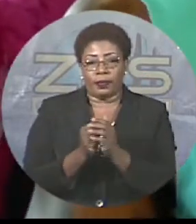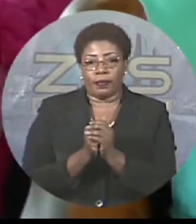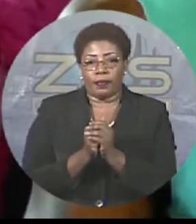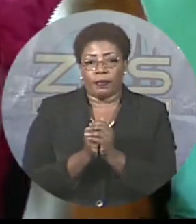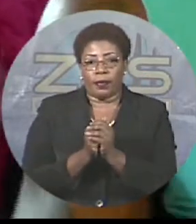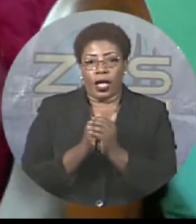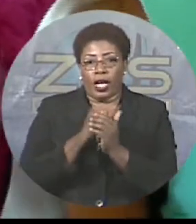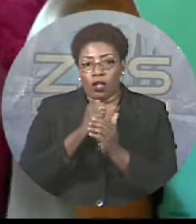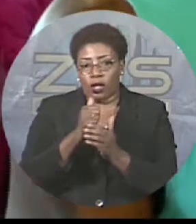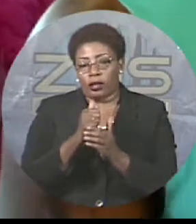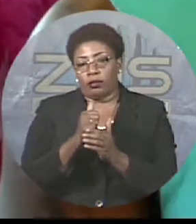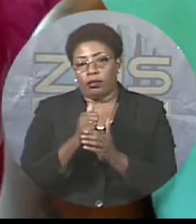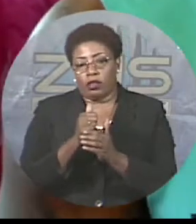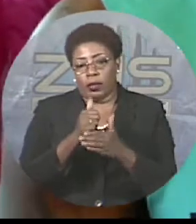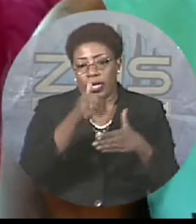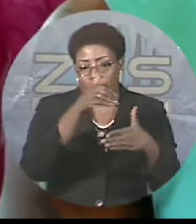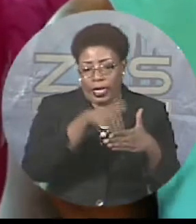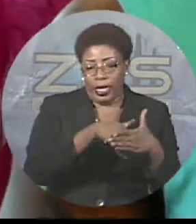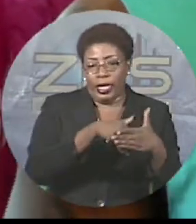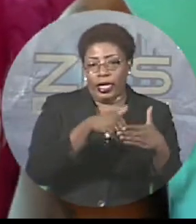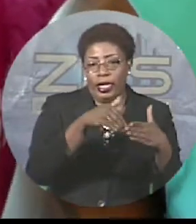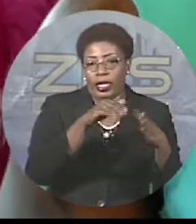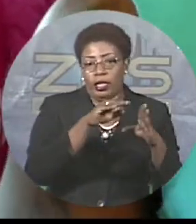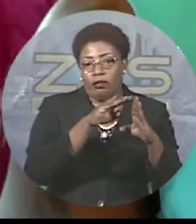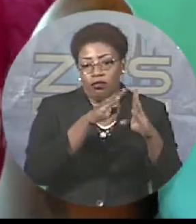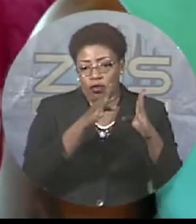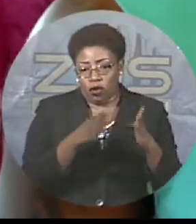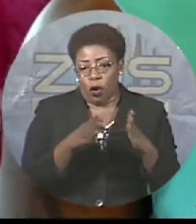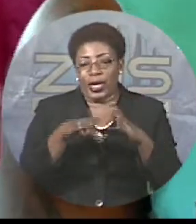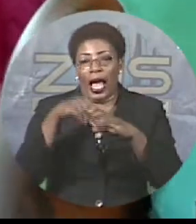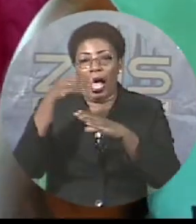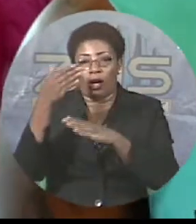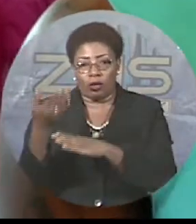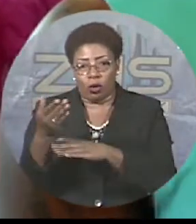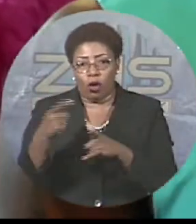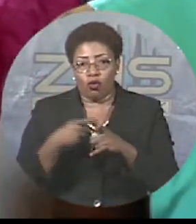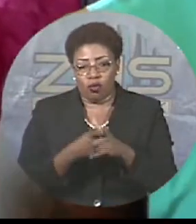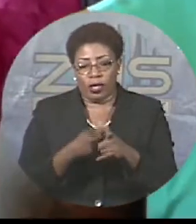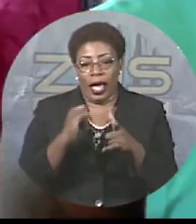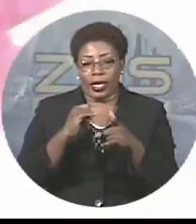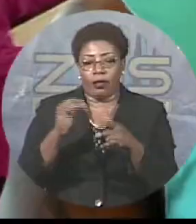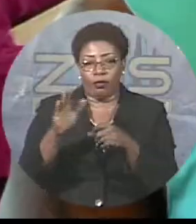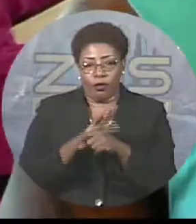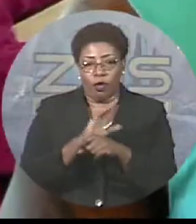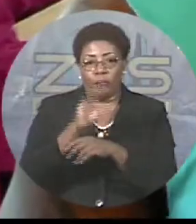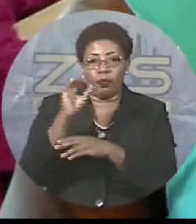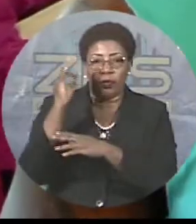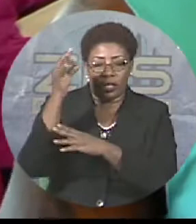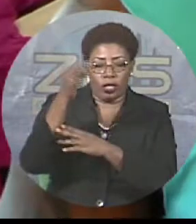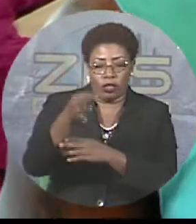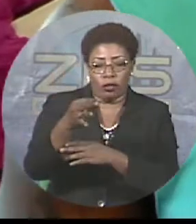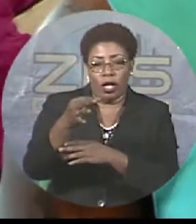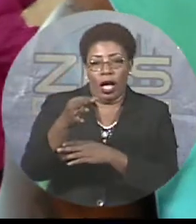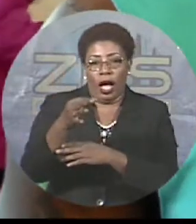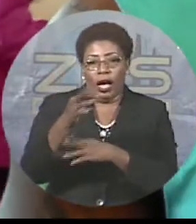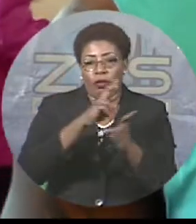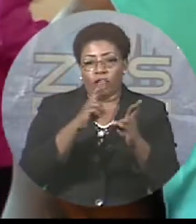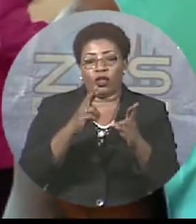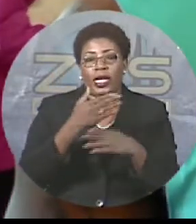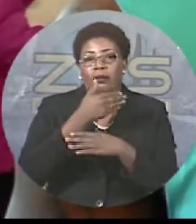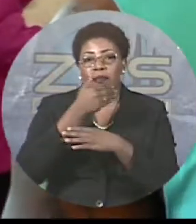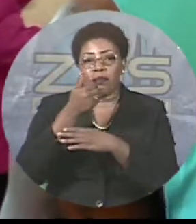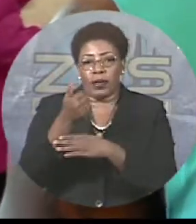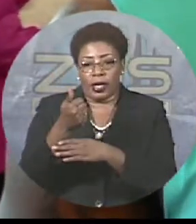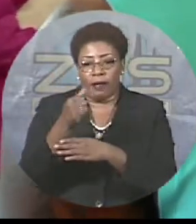long indoor and outdoor season running for my college. Now I can really, get to my full potential. So I'm looking forward to getting better, so if I gotta make